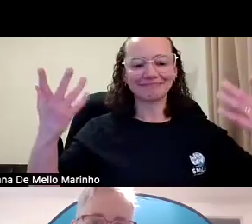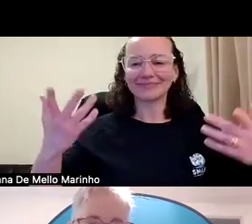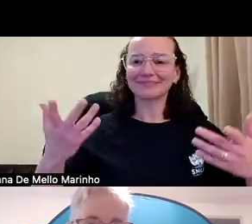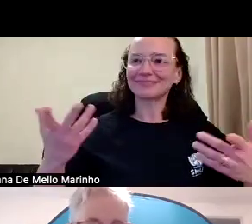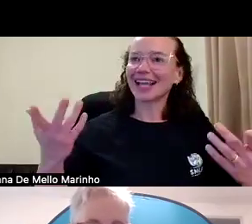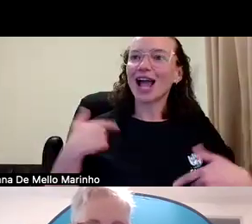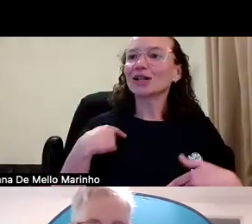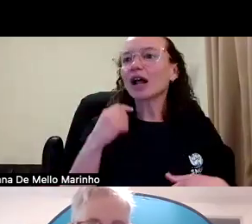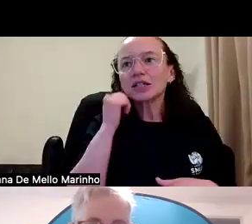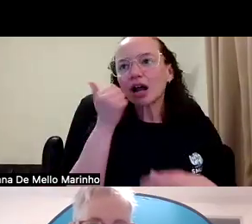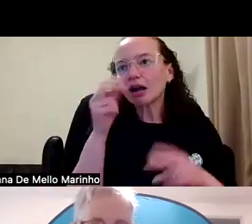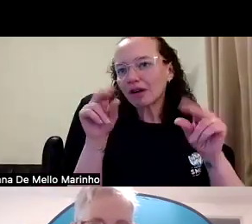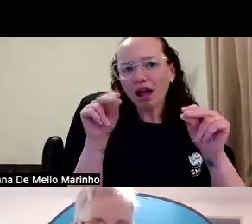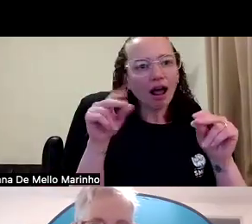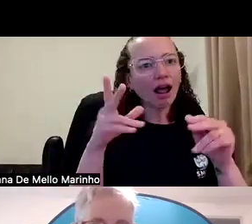feedback.